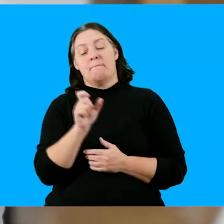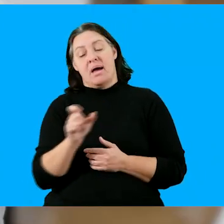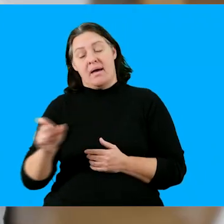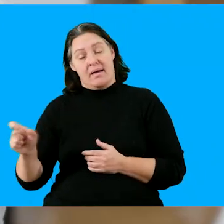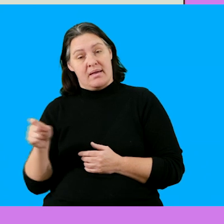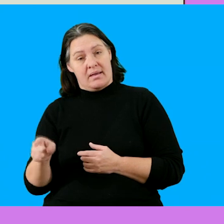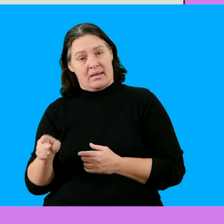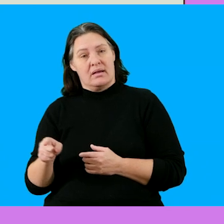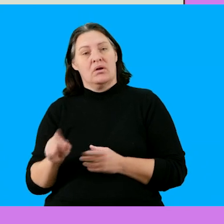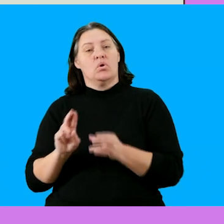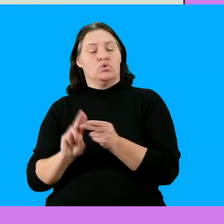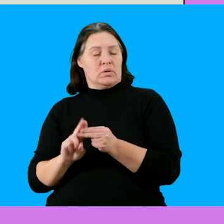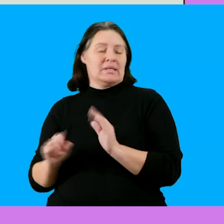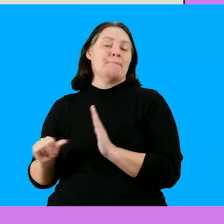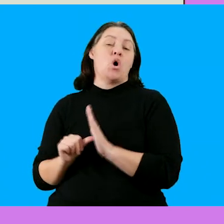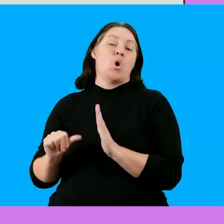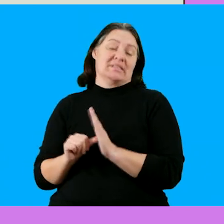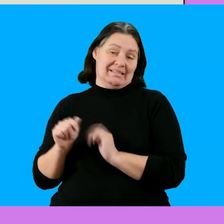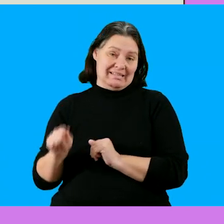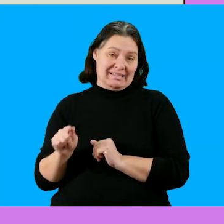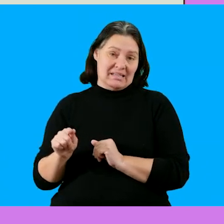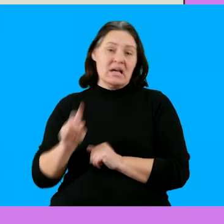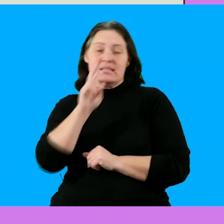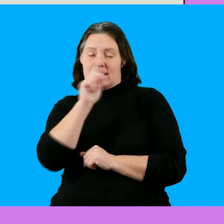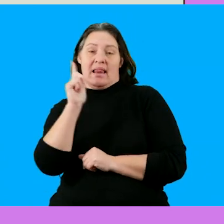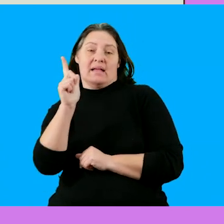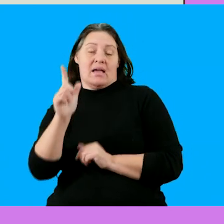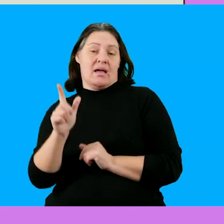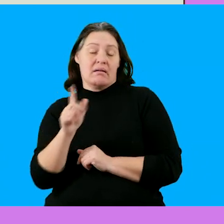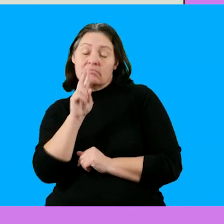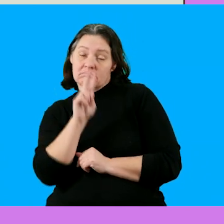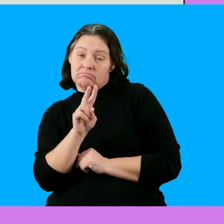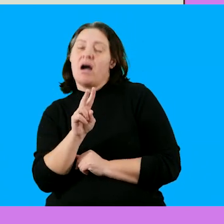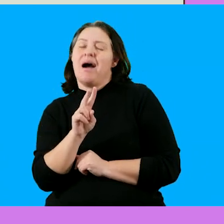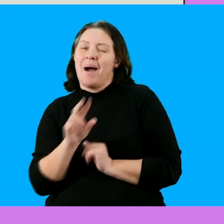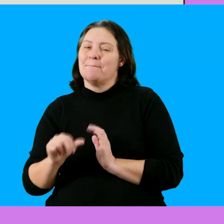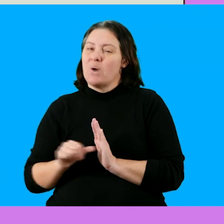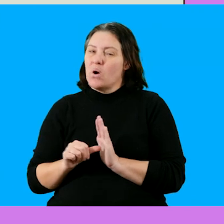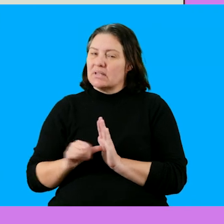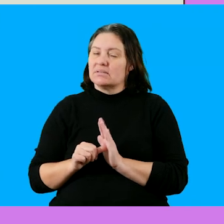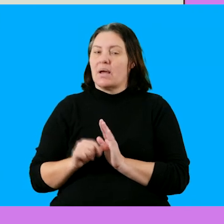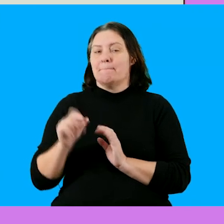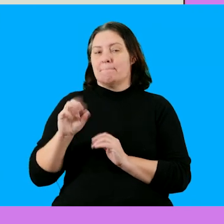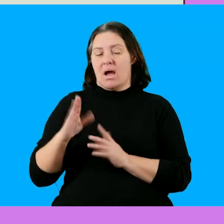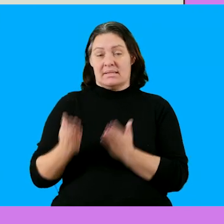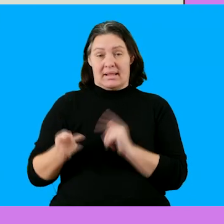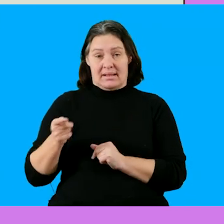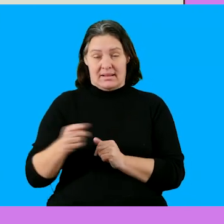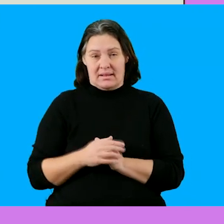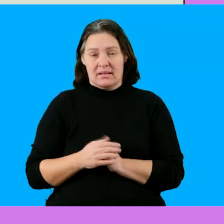bar scale, units are very important, and we'll see later on in our lesson, right? It's a very important part of the bar